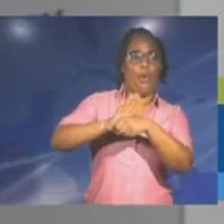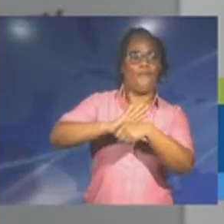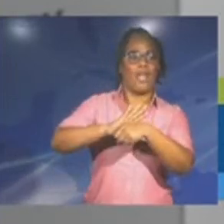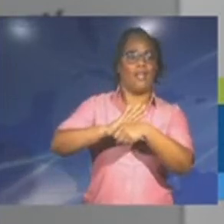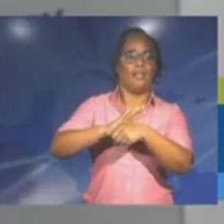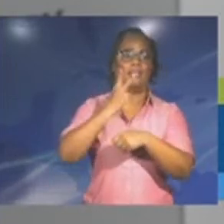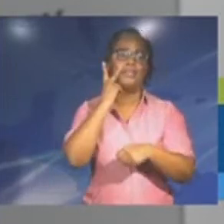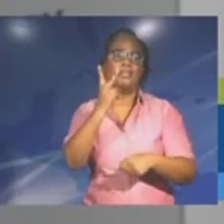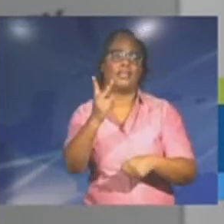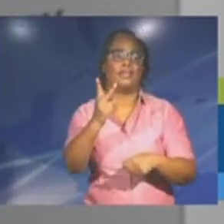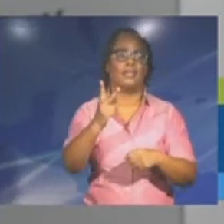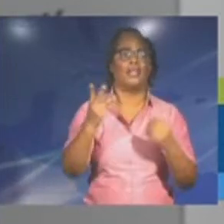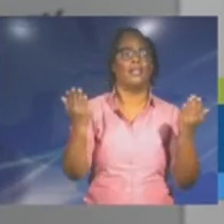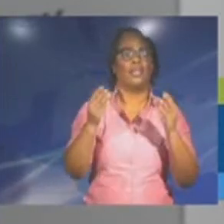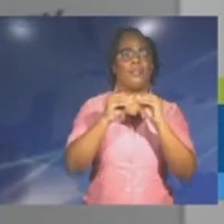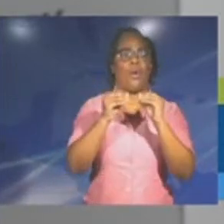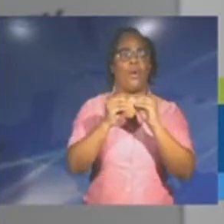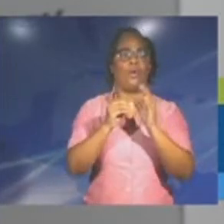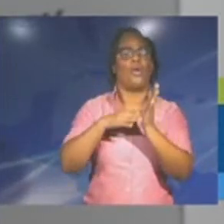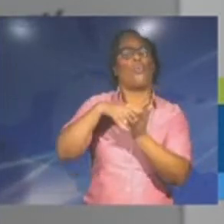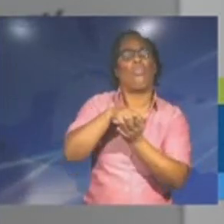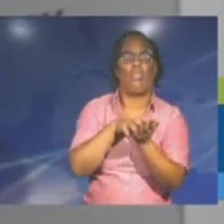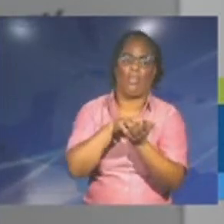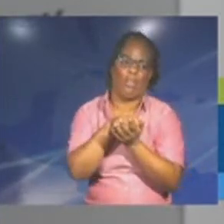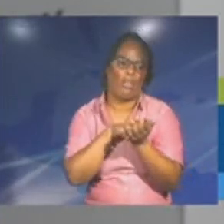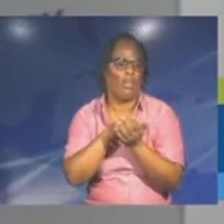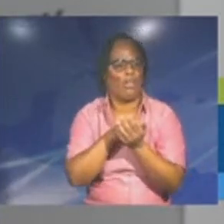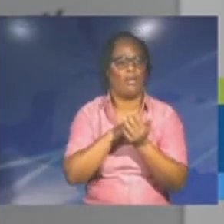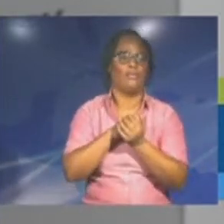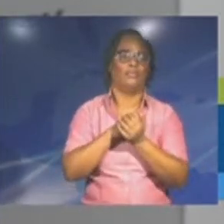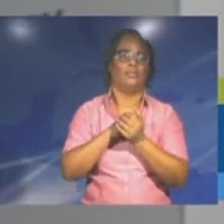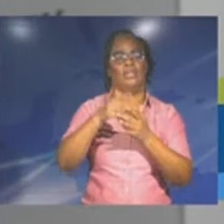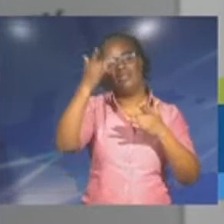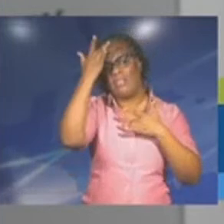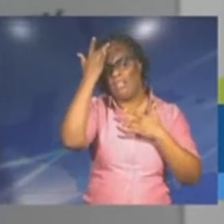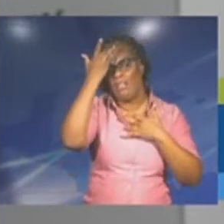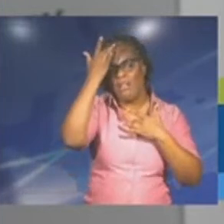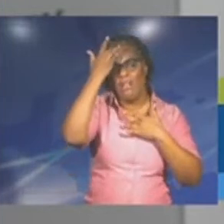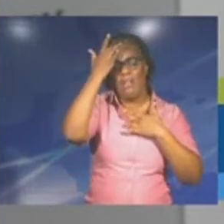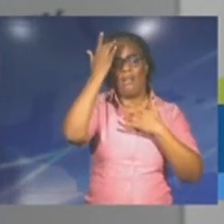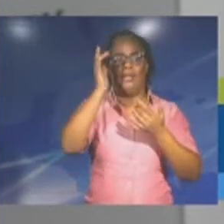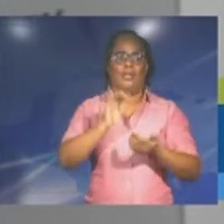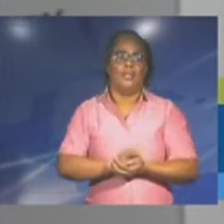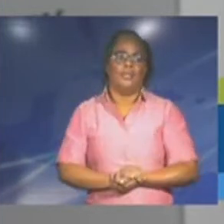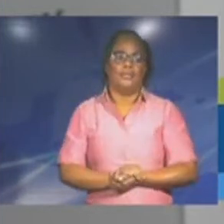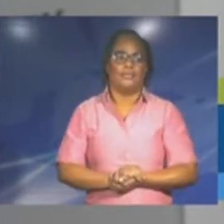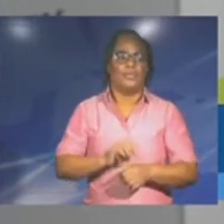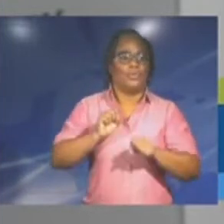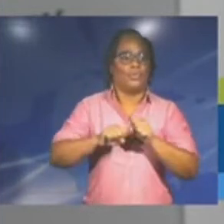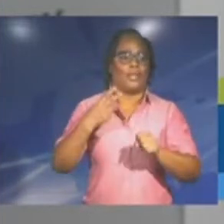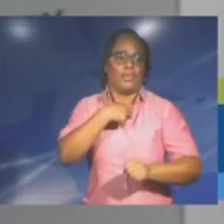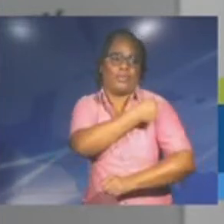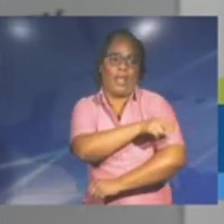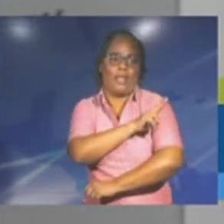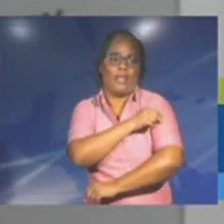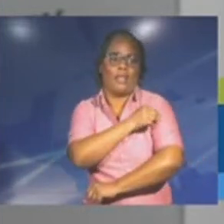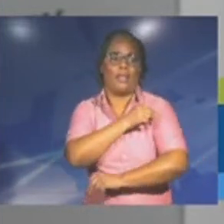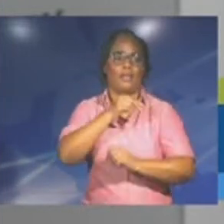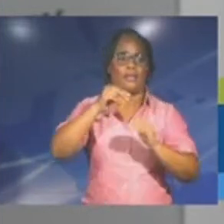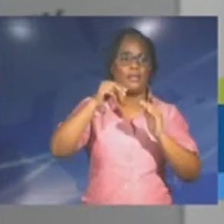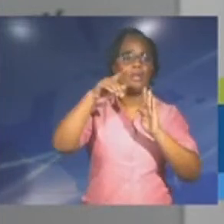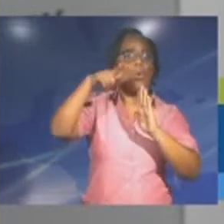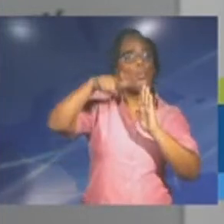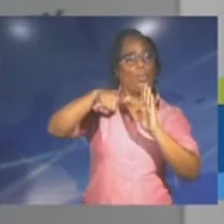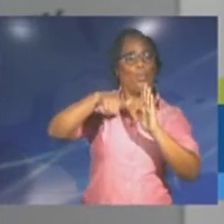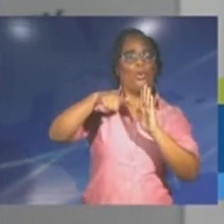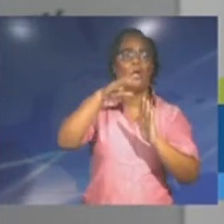to the population level immunity or a combination of factors, so that the hospitalizations are down and the deaths are down as well at